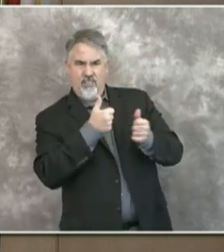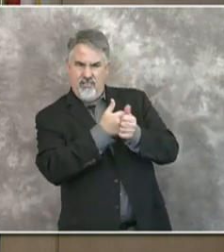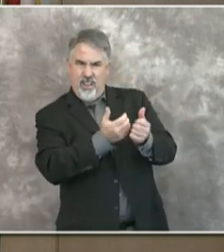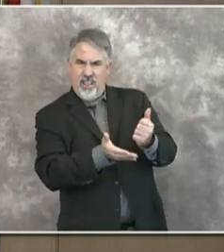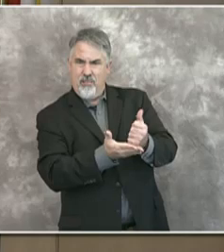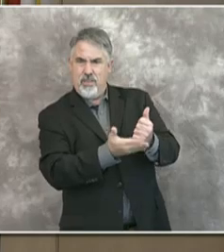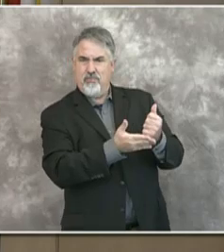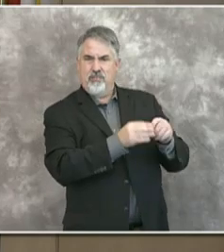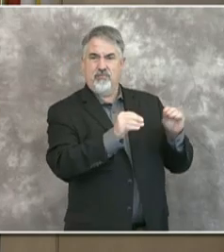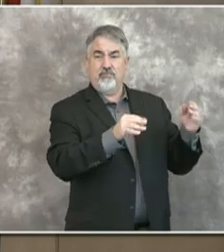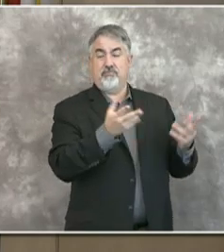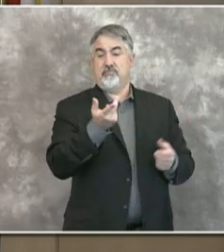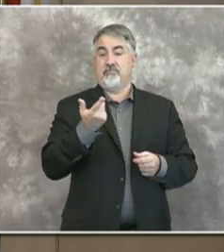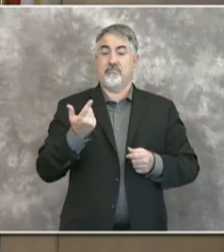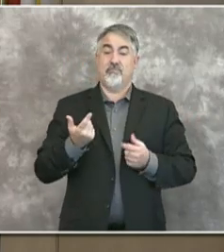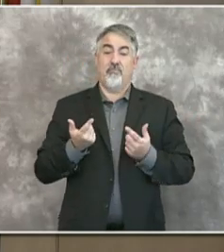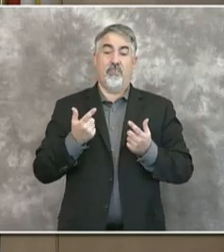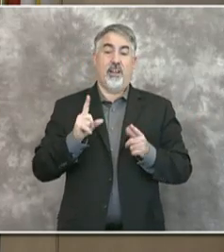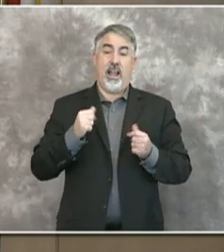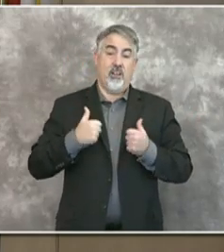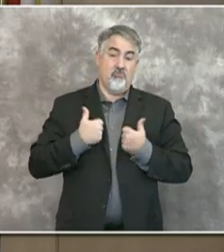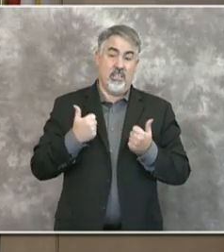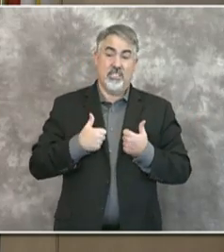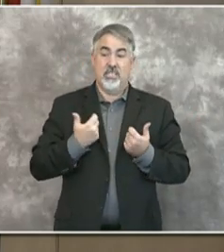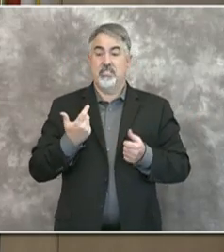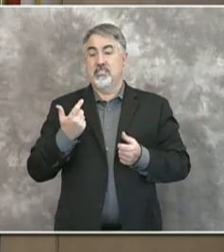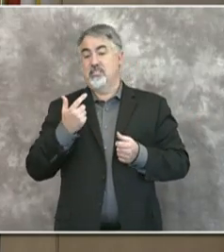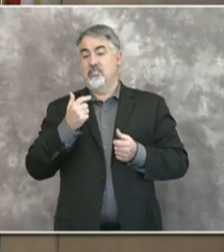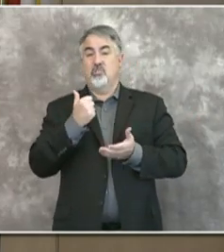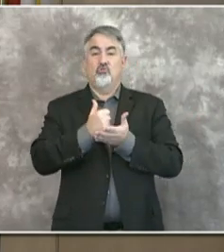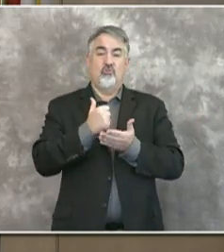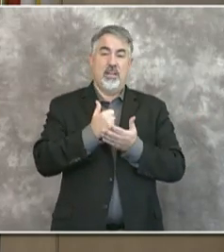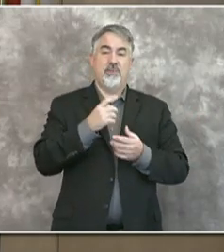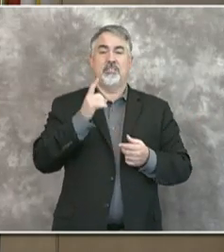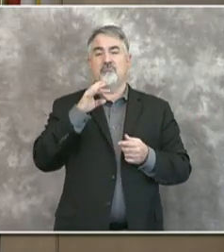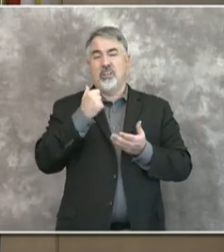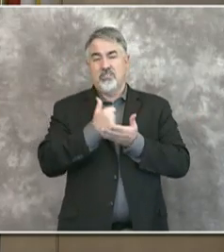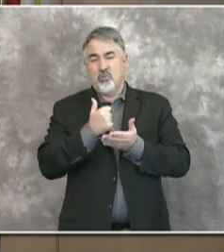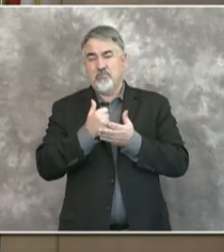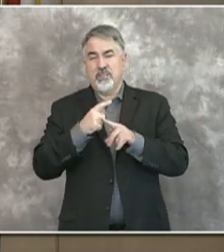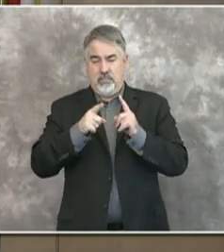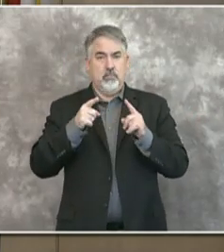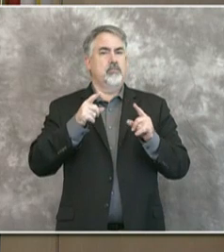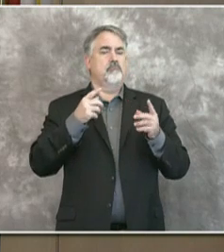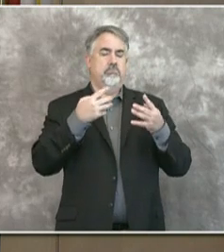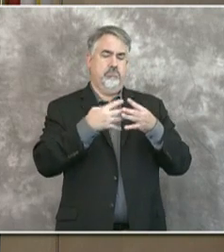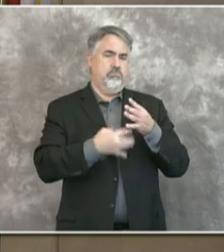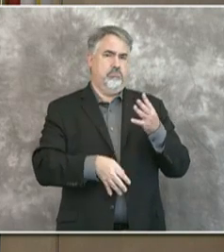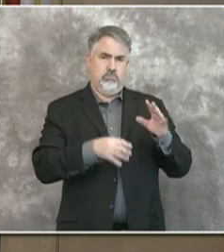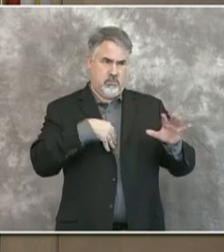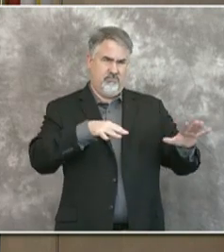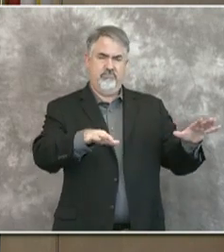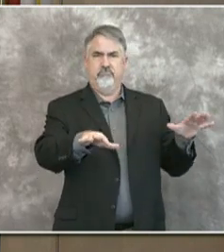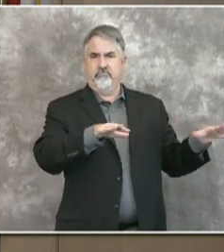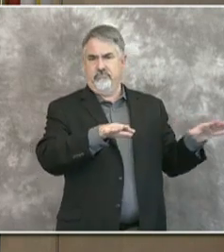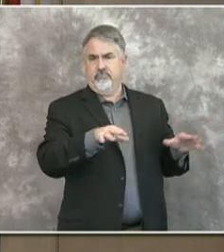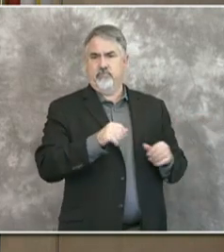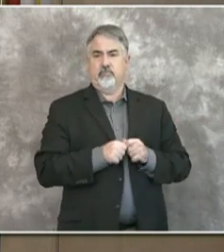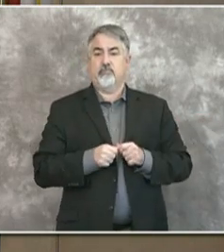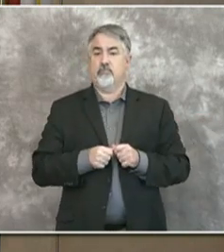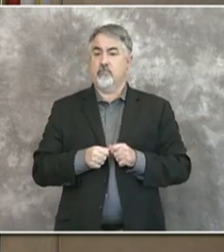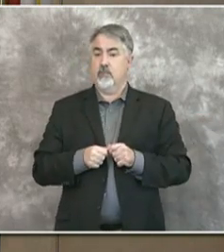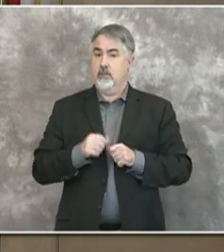residential drug treatment facilities, and the list goes on. This is a lot, but I must add one important